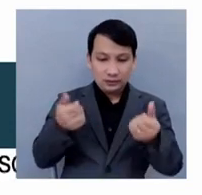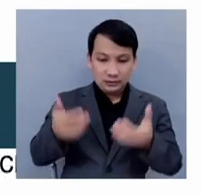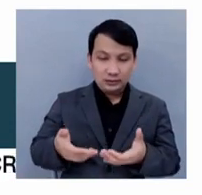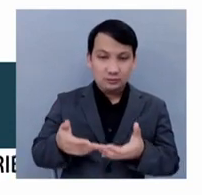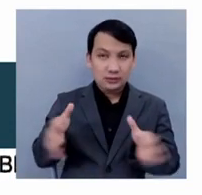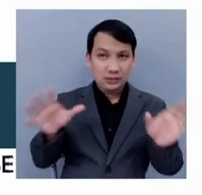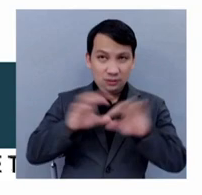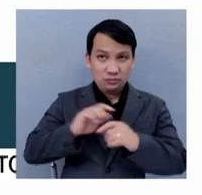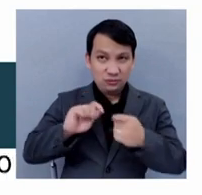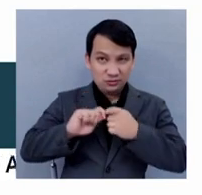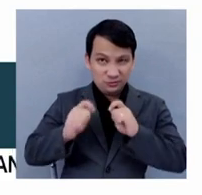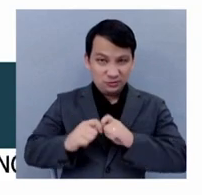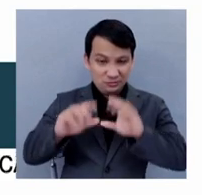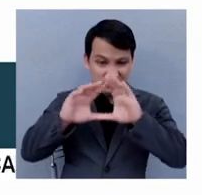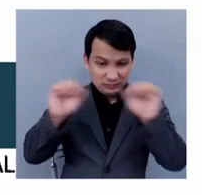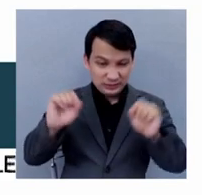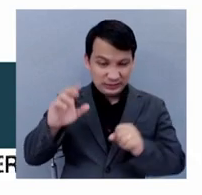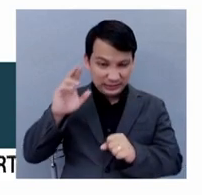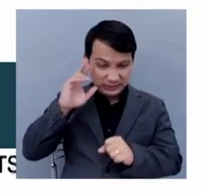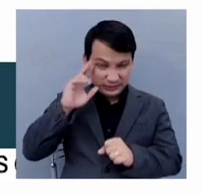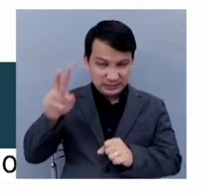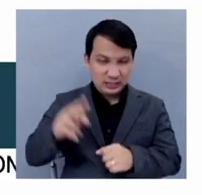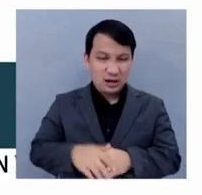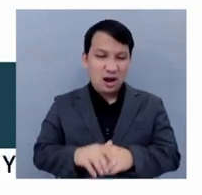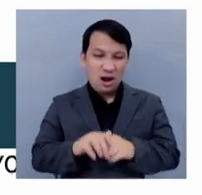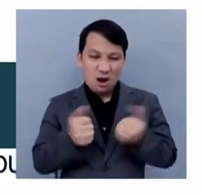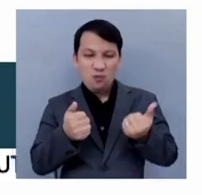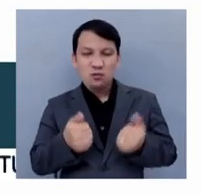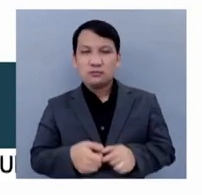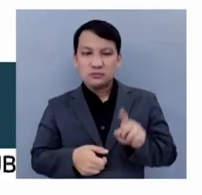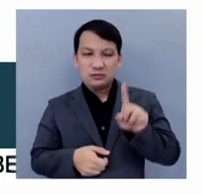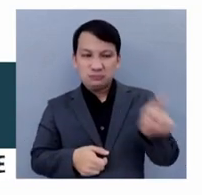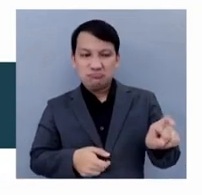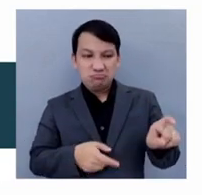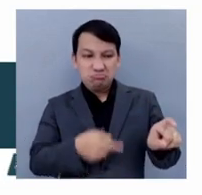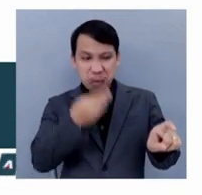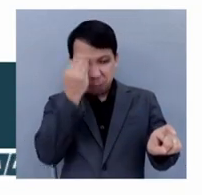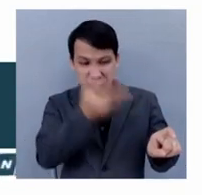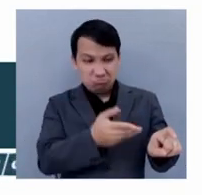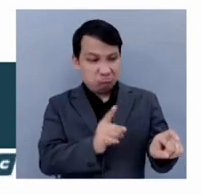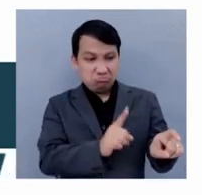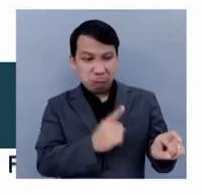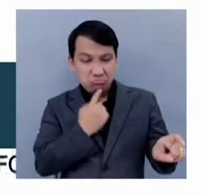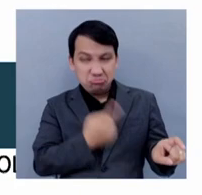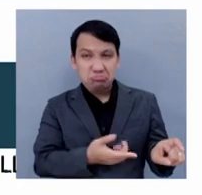ends. How do you make sense of that? What does that tell you?